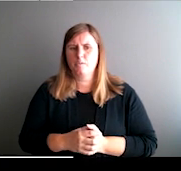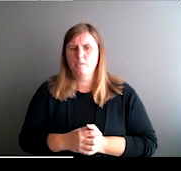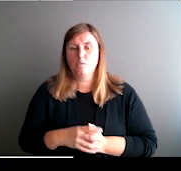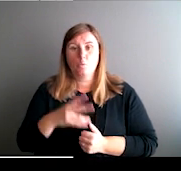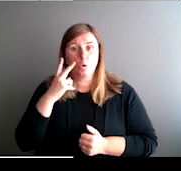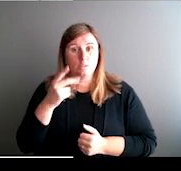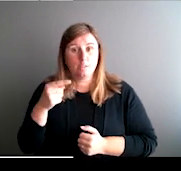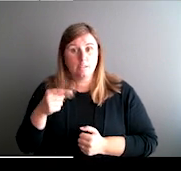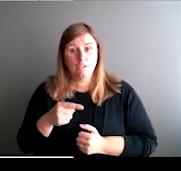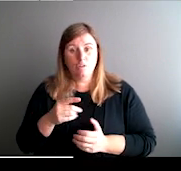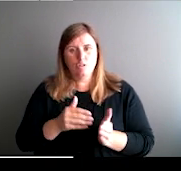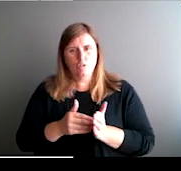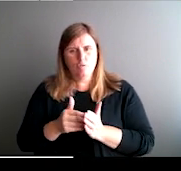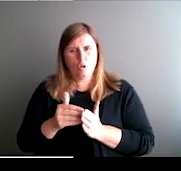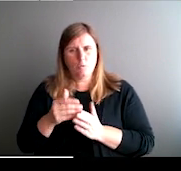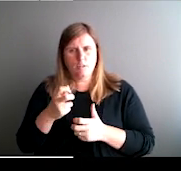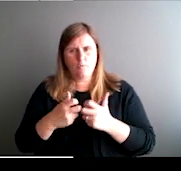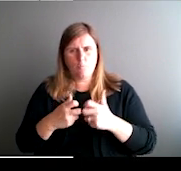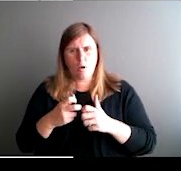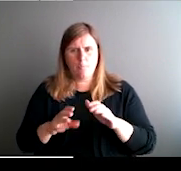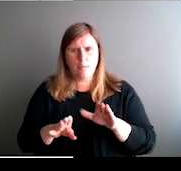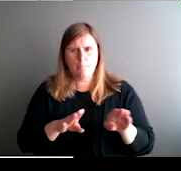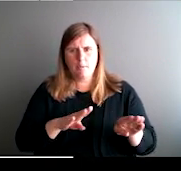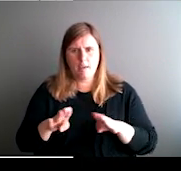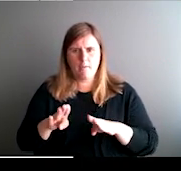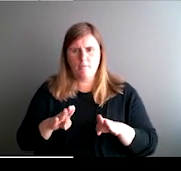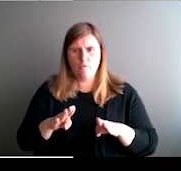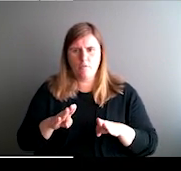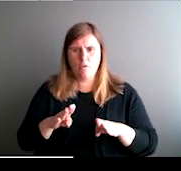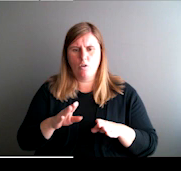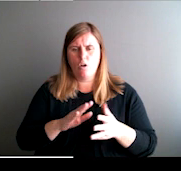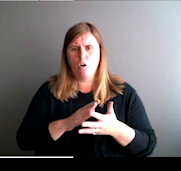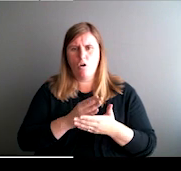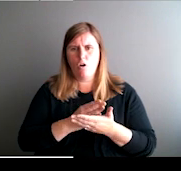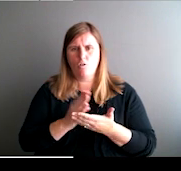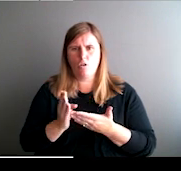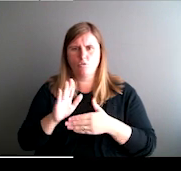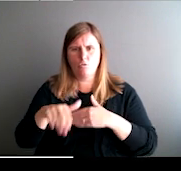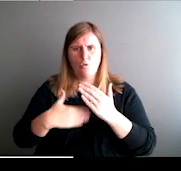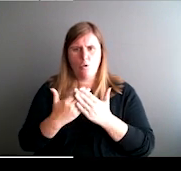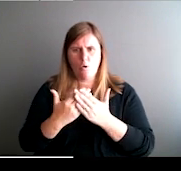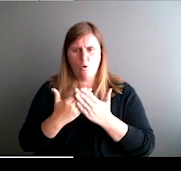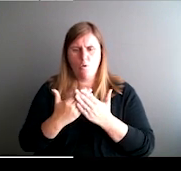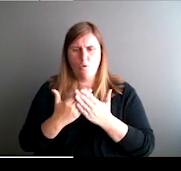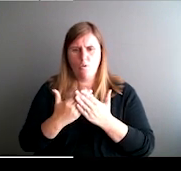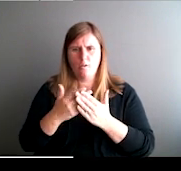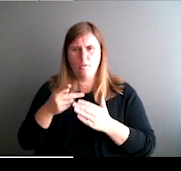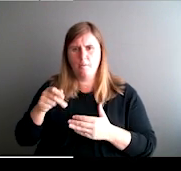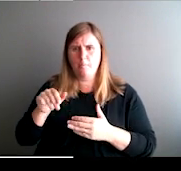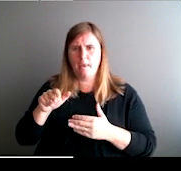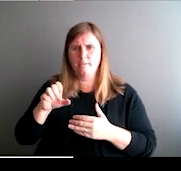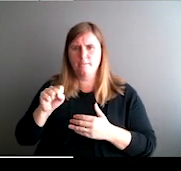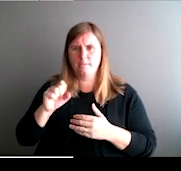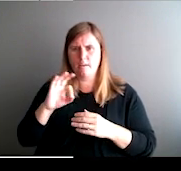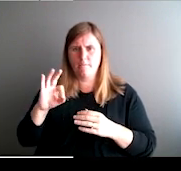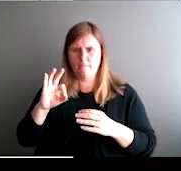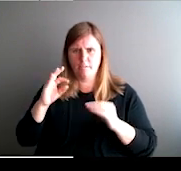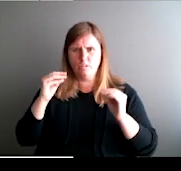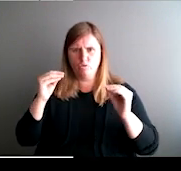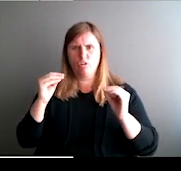here is the frequency of problem behavior across each of these pace of instruction